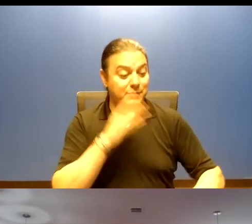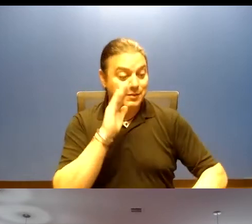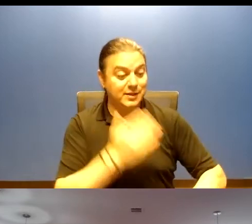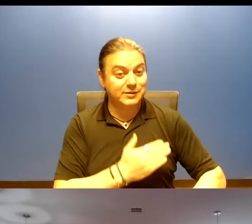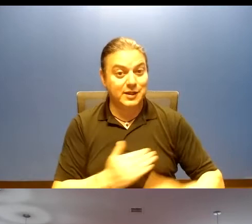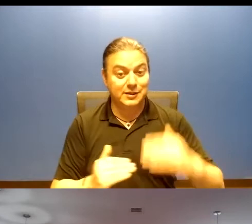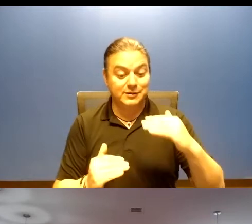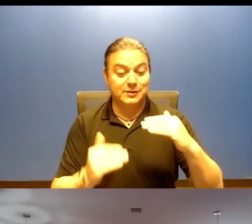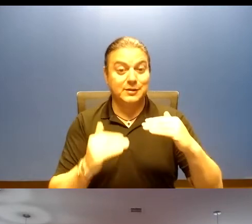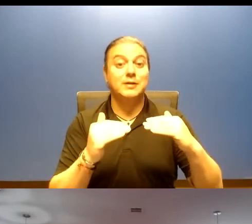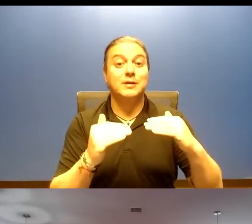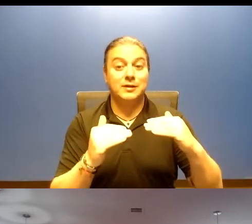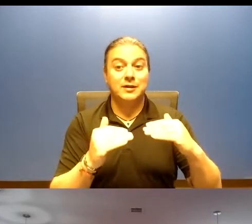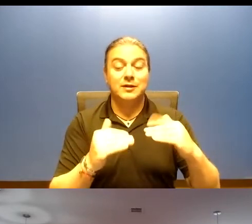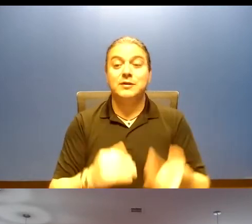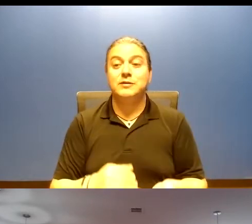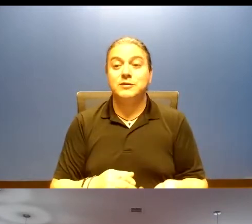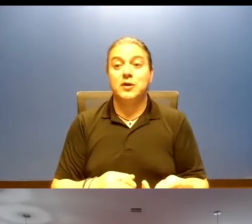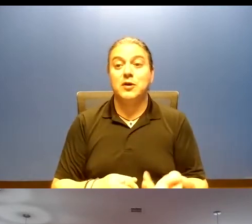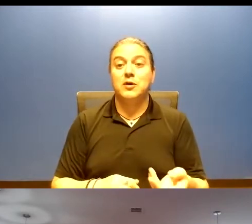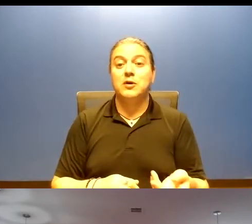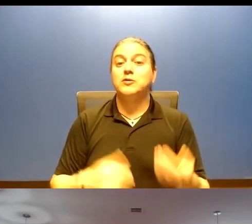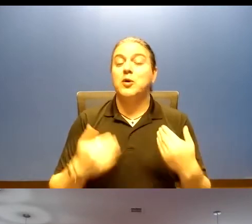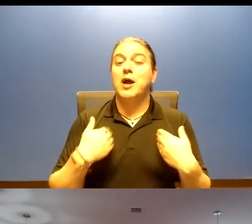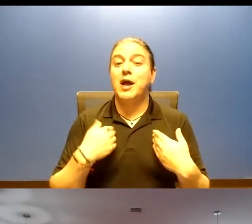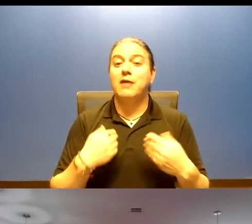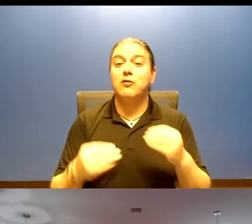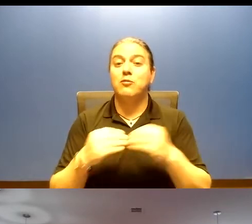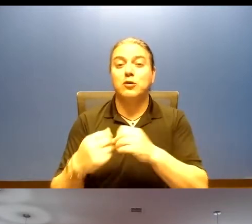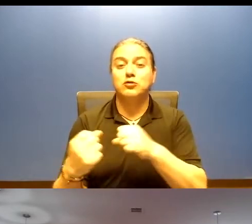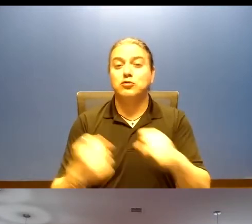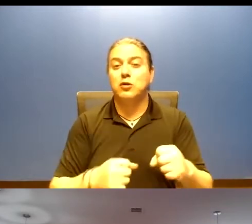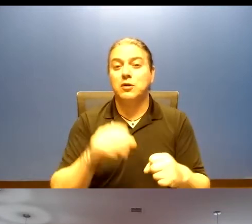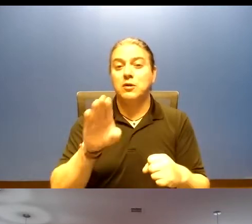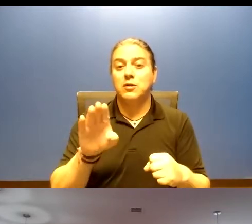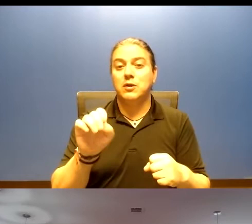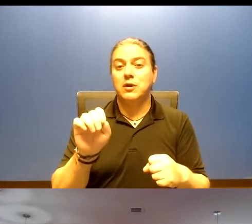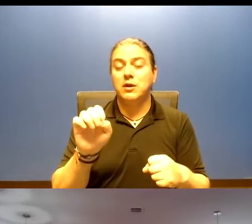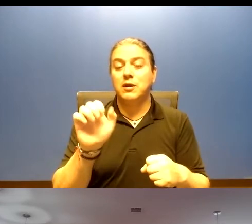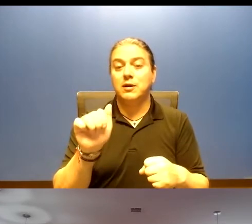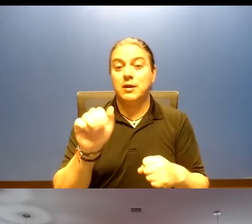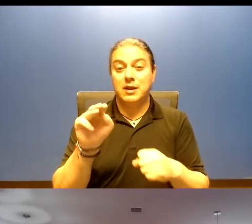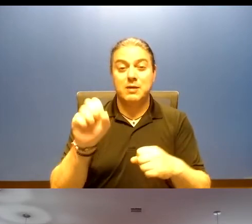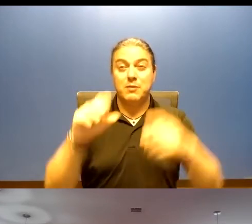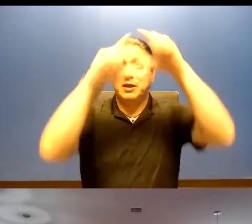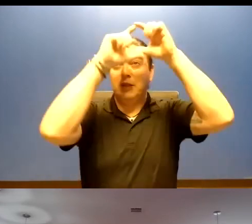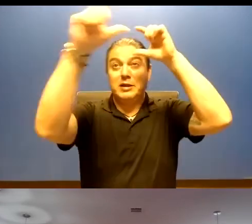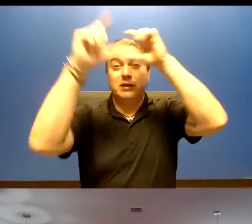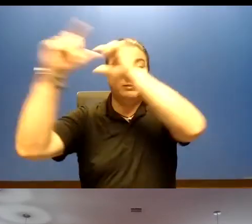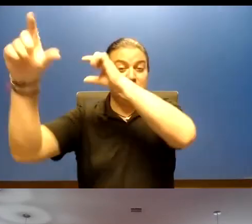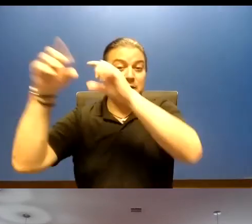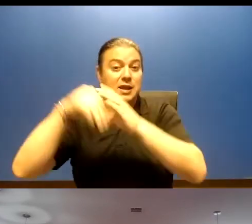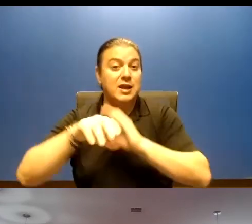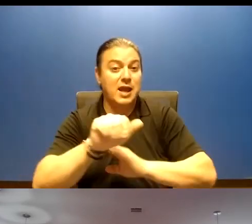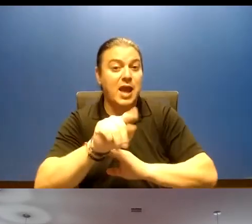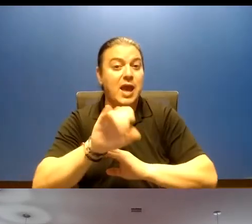but for every other caregiver, reinforced beams in our attic so that we could do a motorized lift system. So, you know,